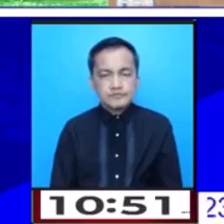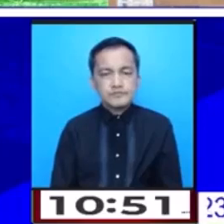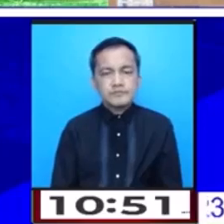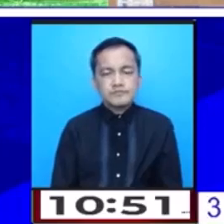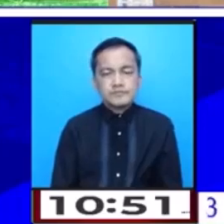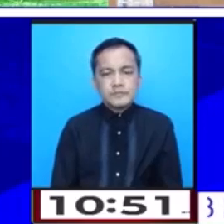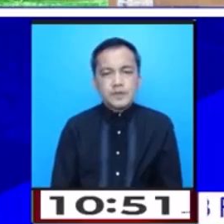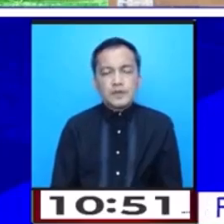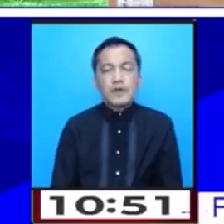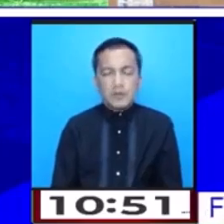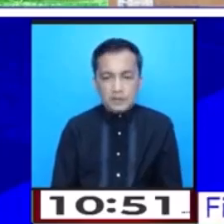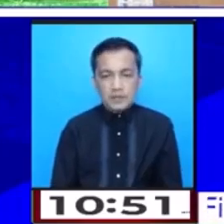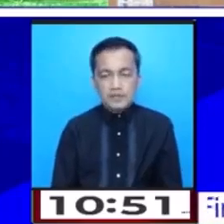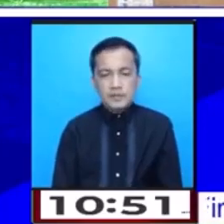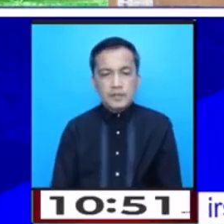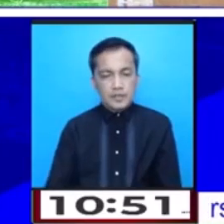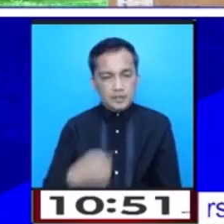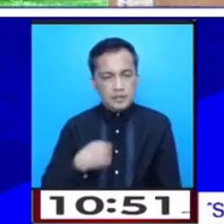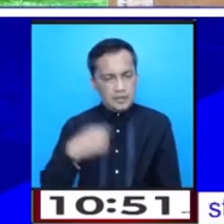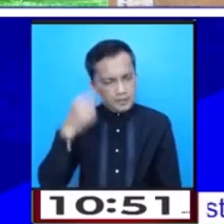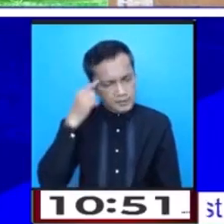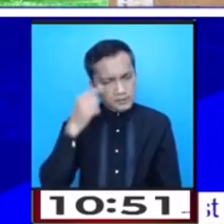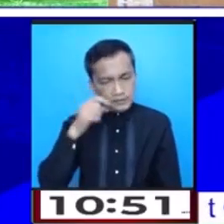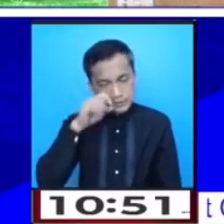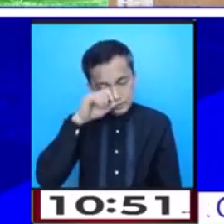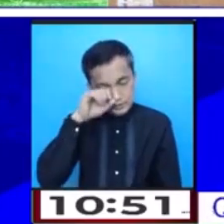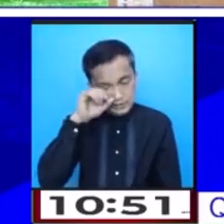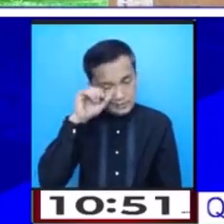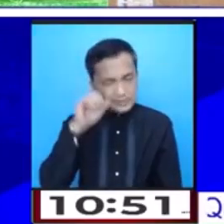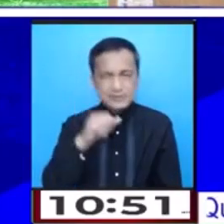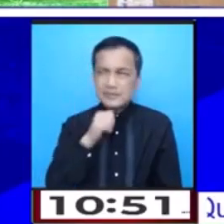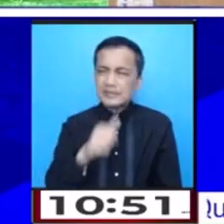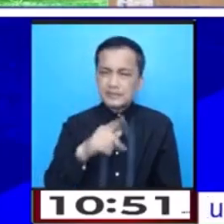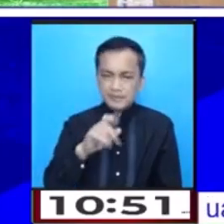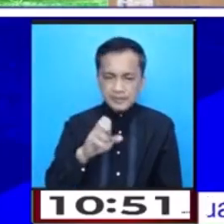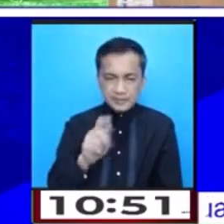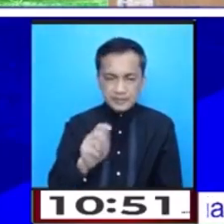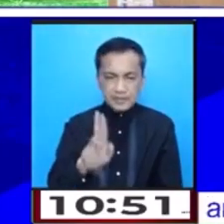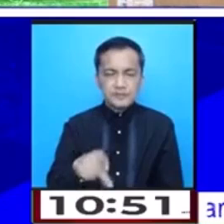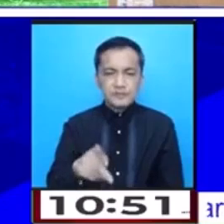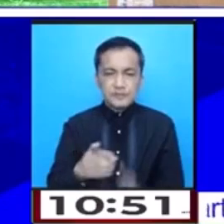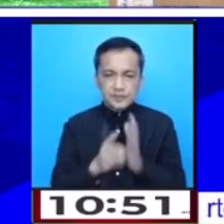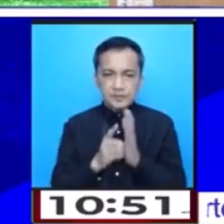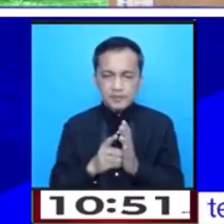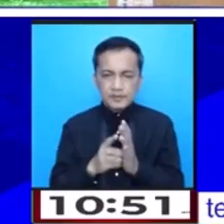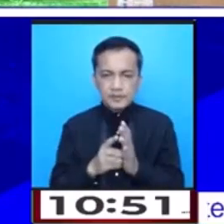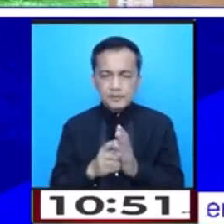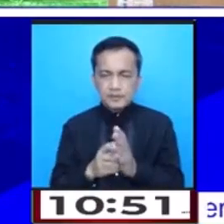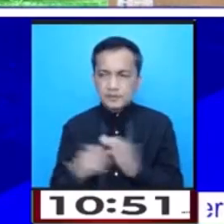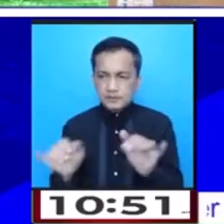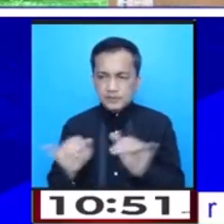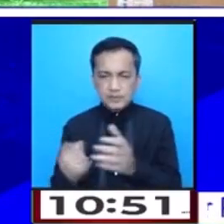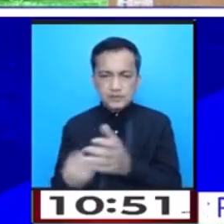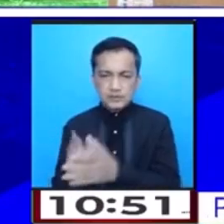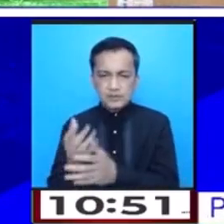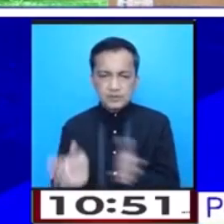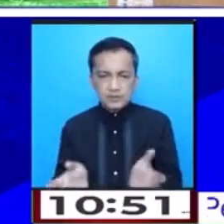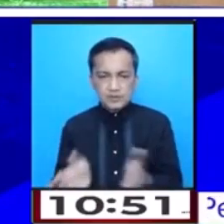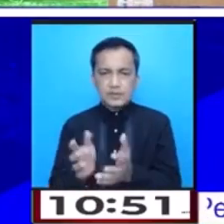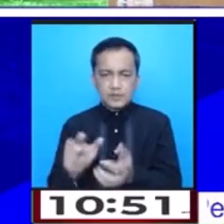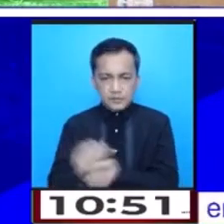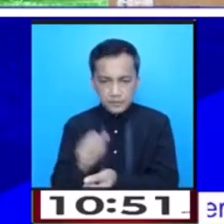I think it's not pent-up demands that is that's going to drive consumption moving forward.